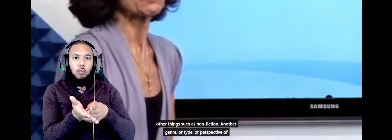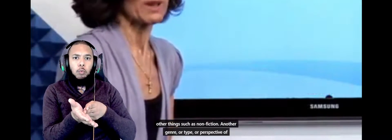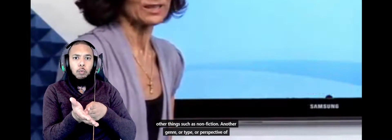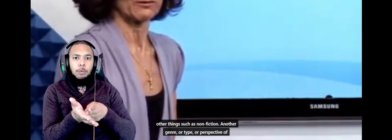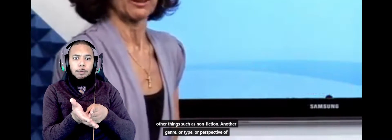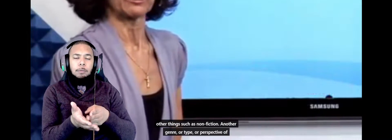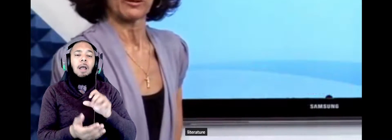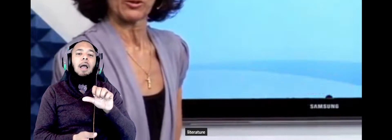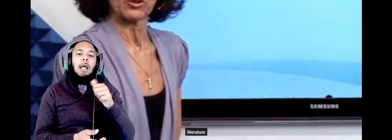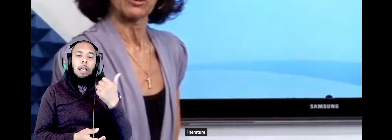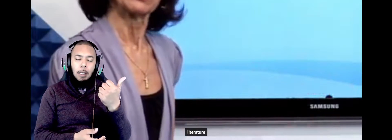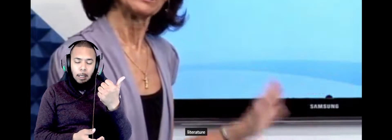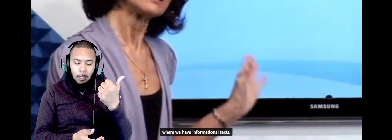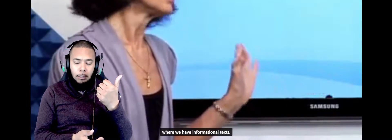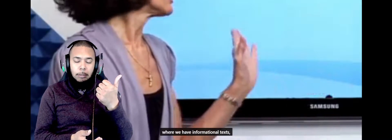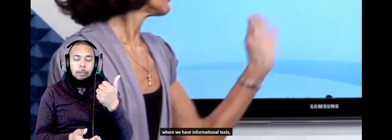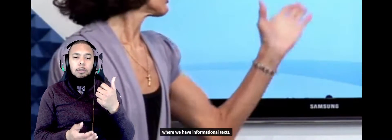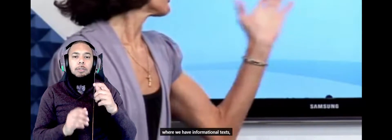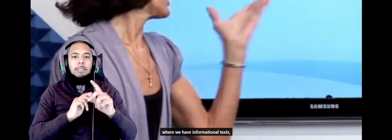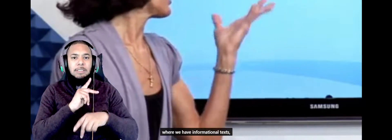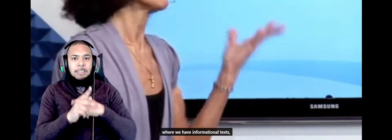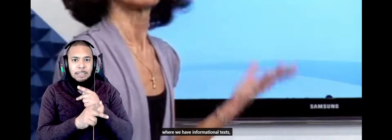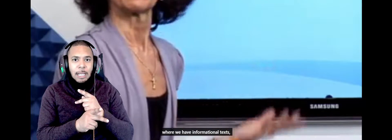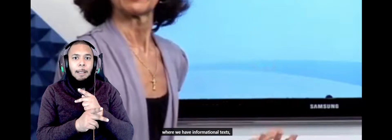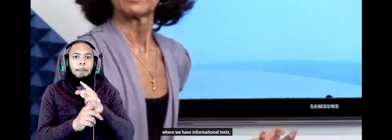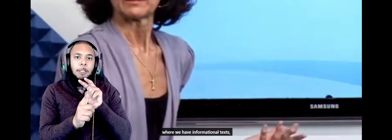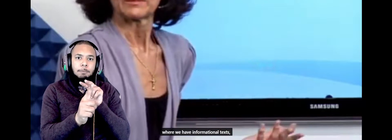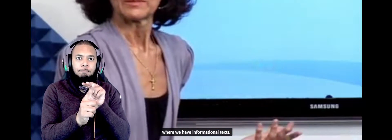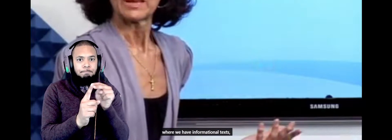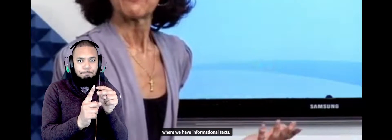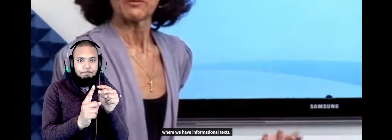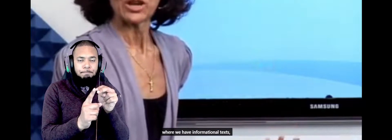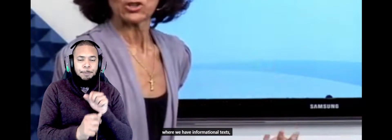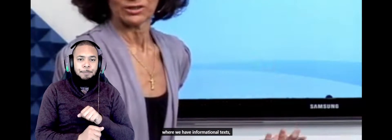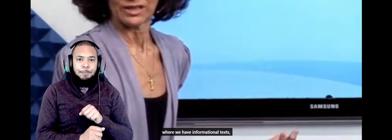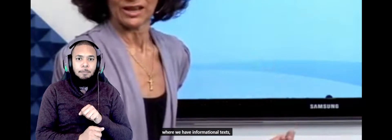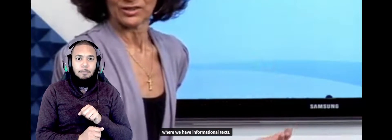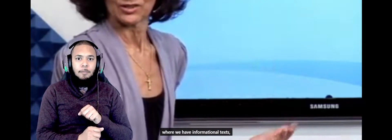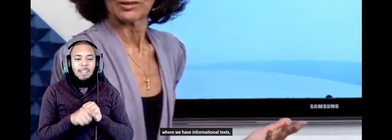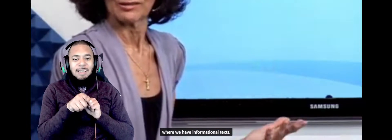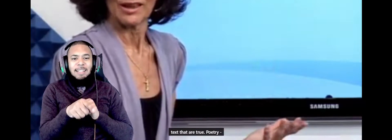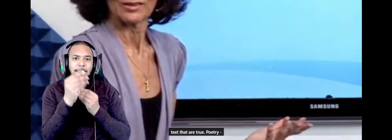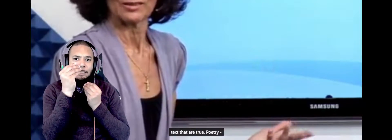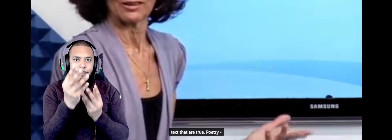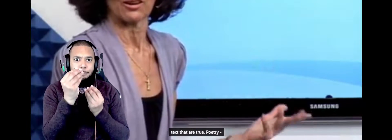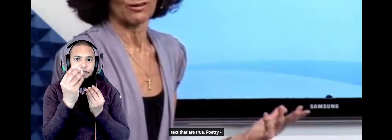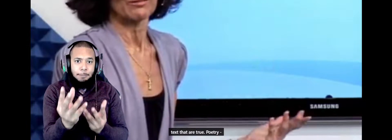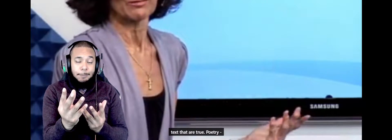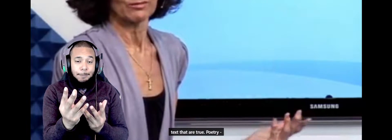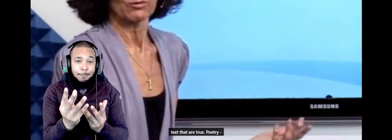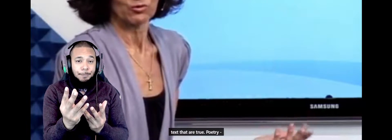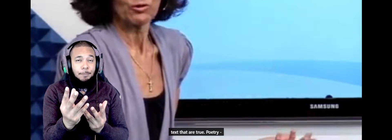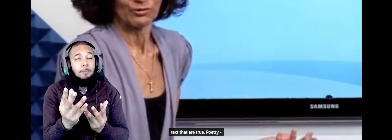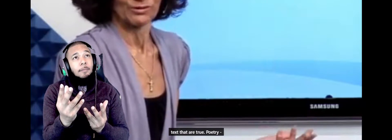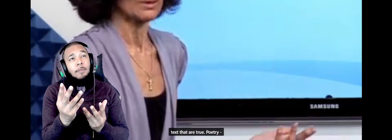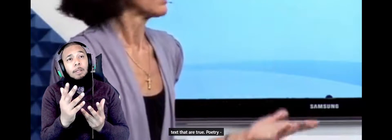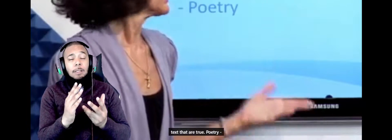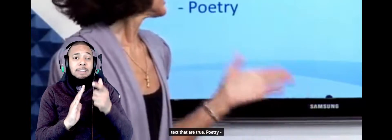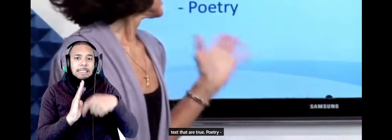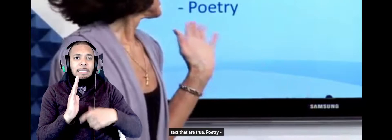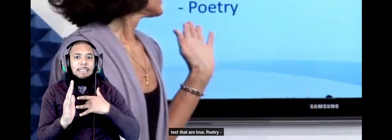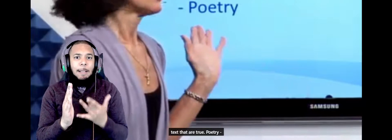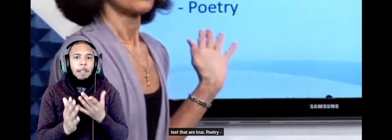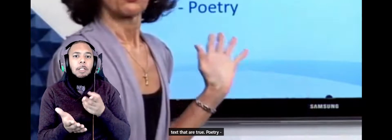or perspective of literature, where we have informational texts, texts that are true.